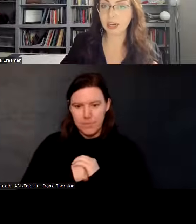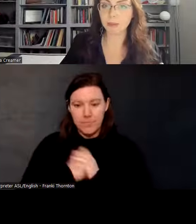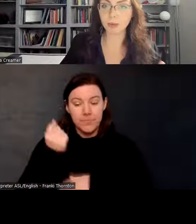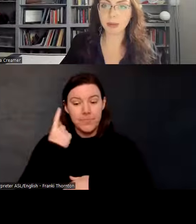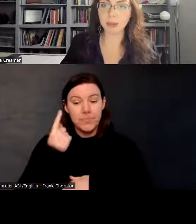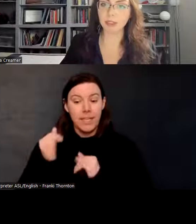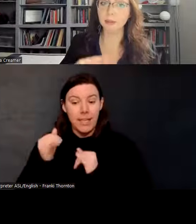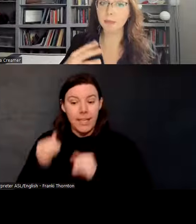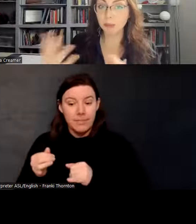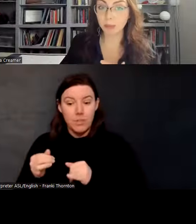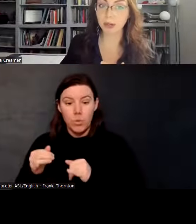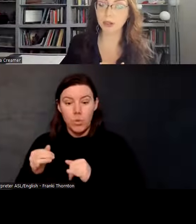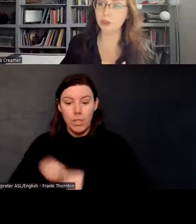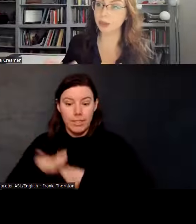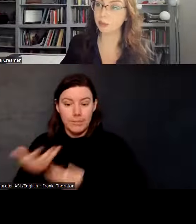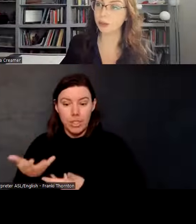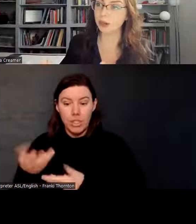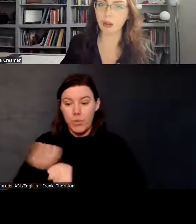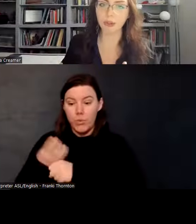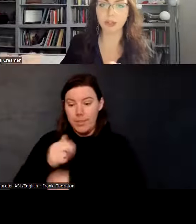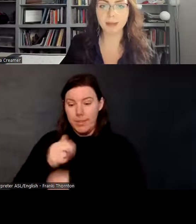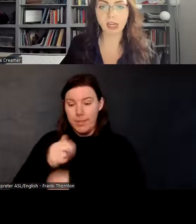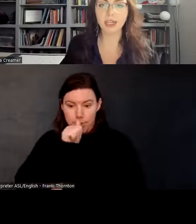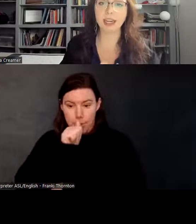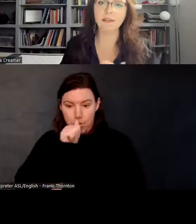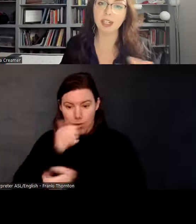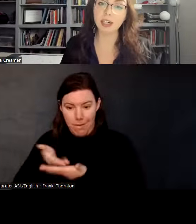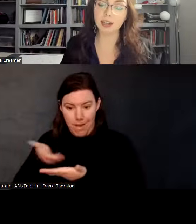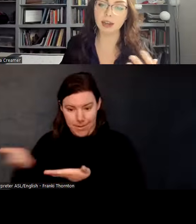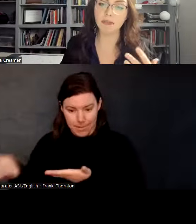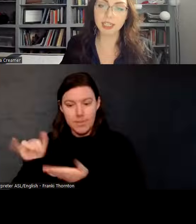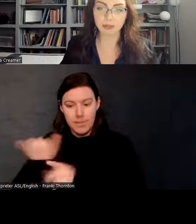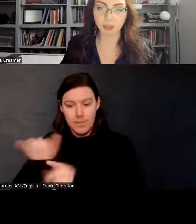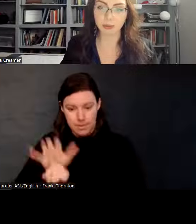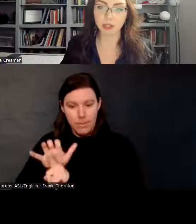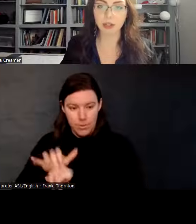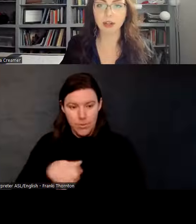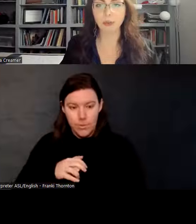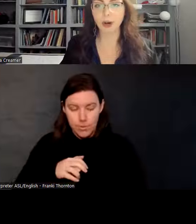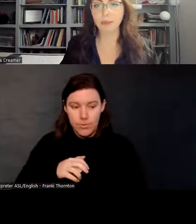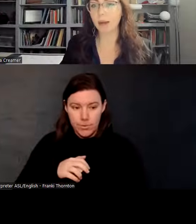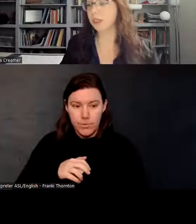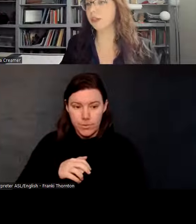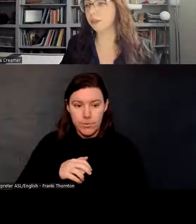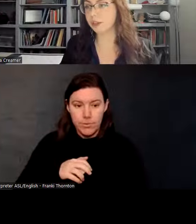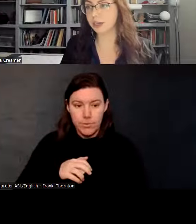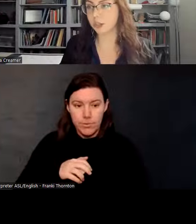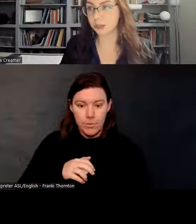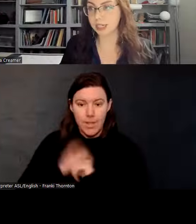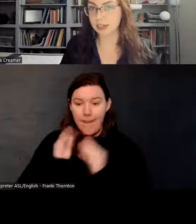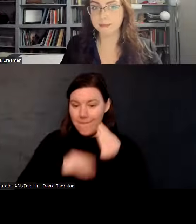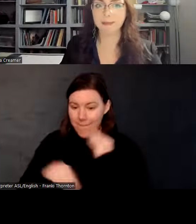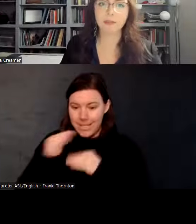personal items was popular. Mud brick burials were employed along with cremation, and feasting rituals were a popular